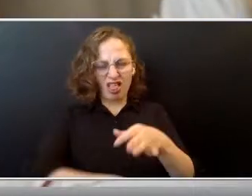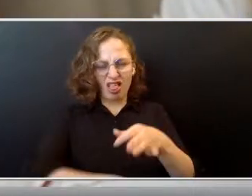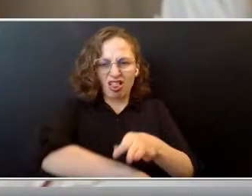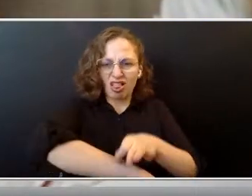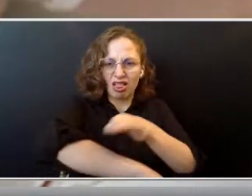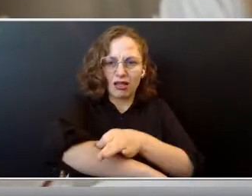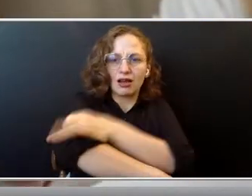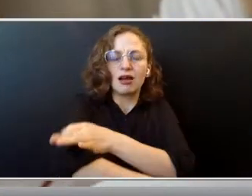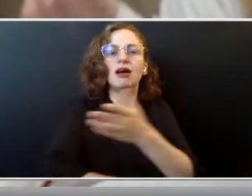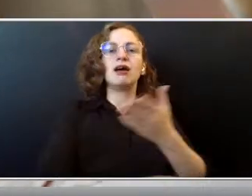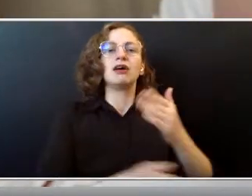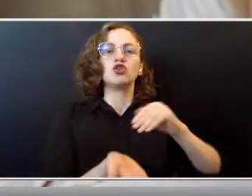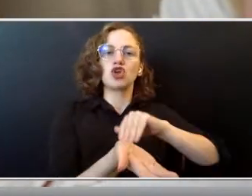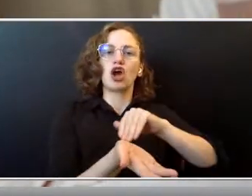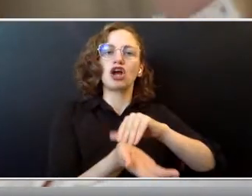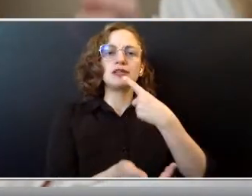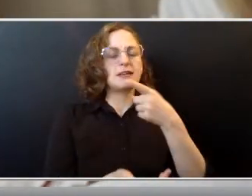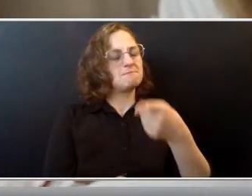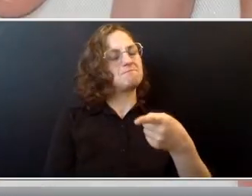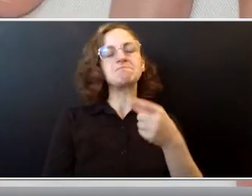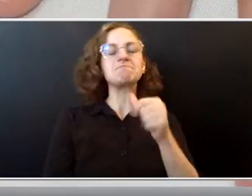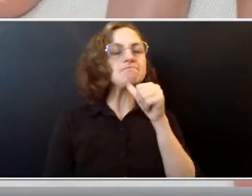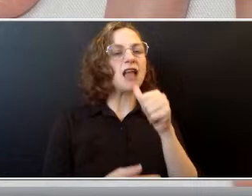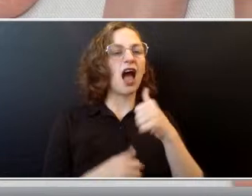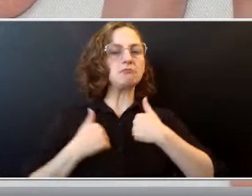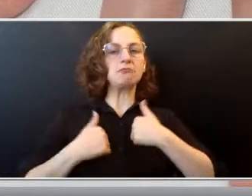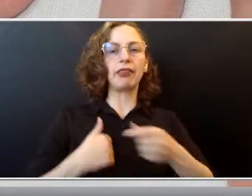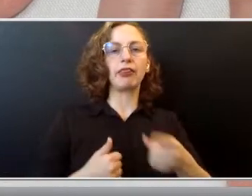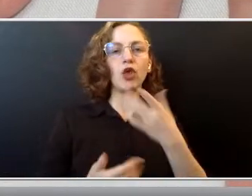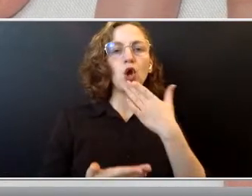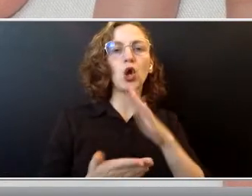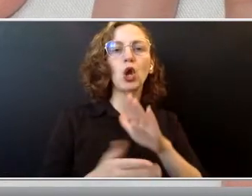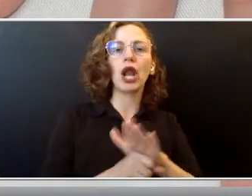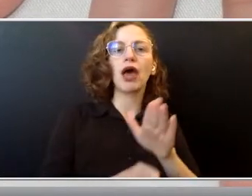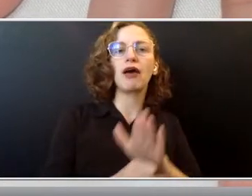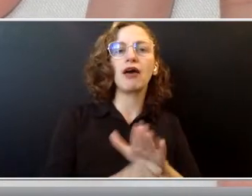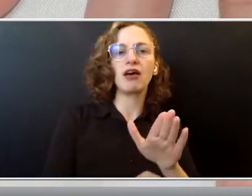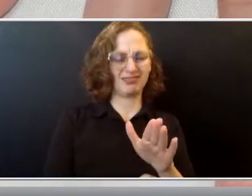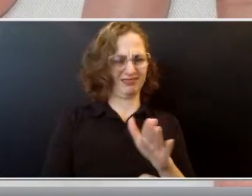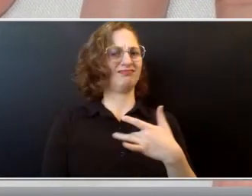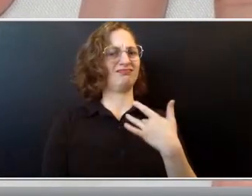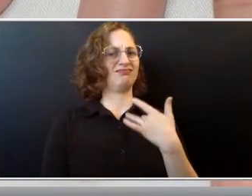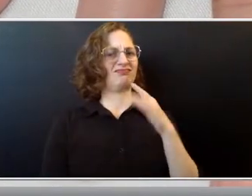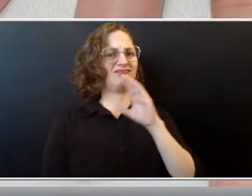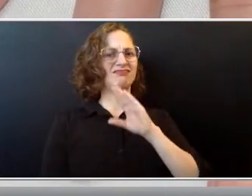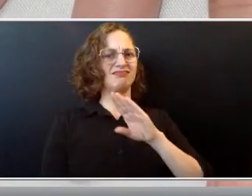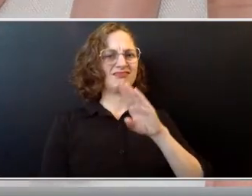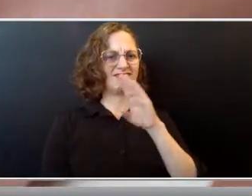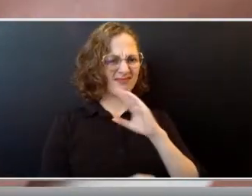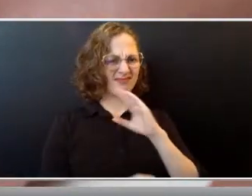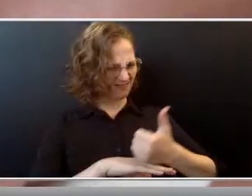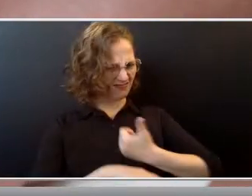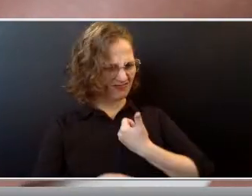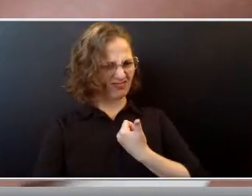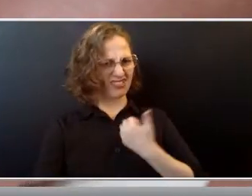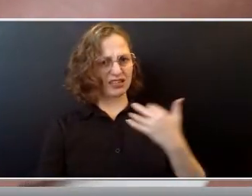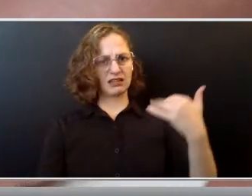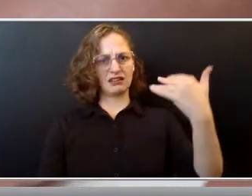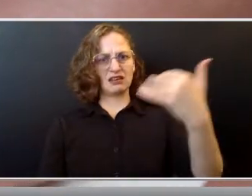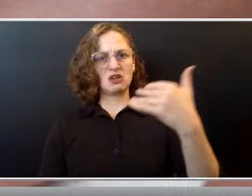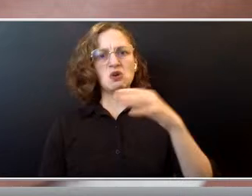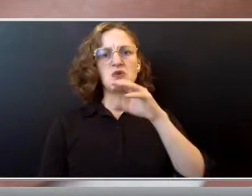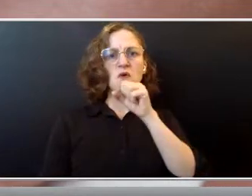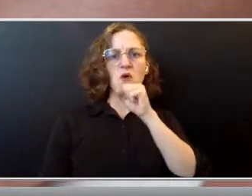was frustrating that I was being blamed. Over the years, the orange patches got worse, and still, she says, the doctors